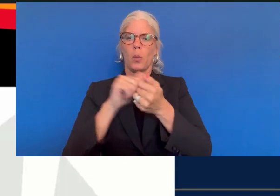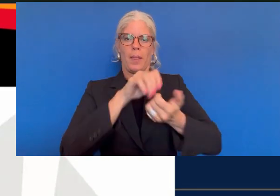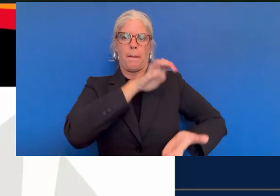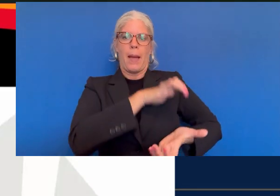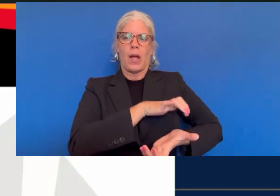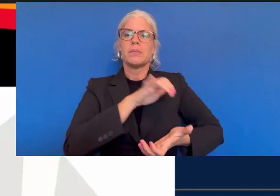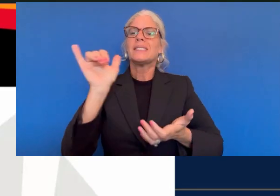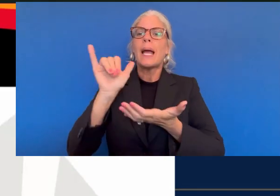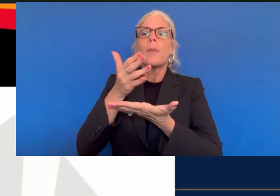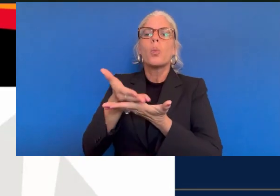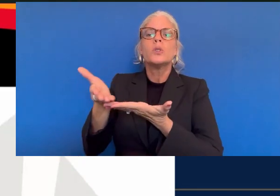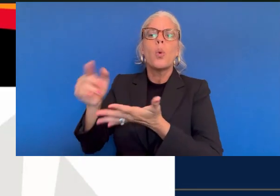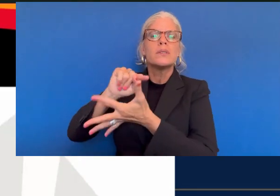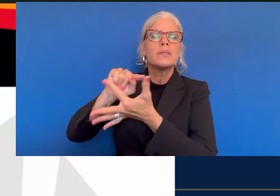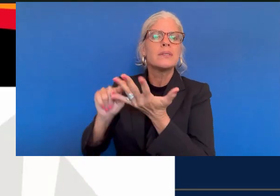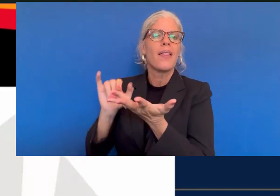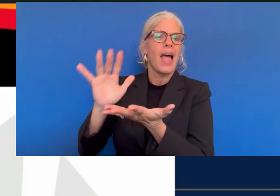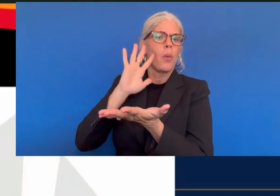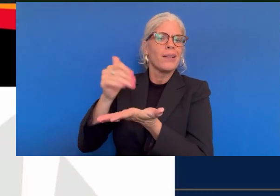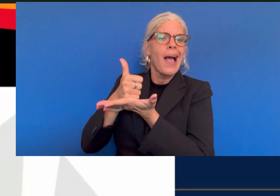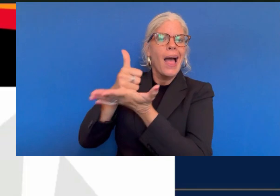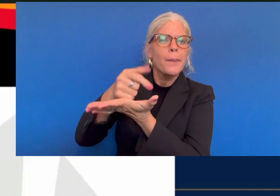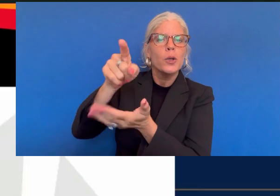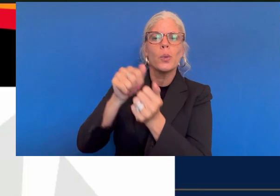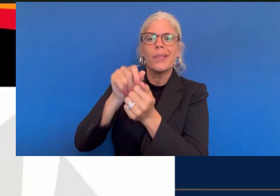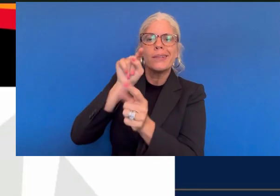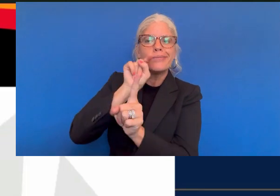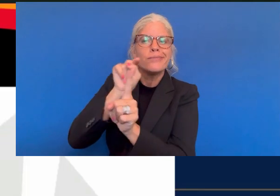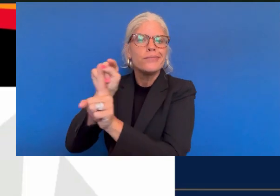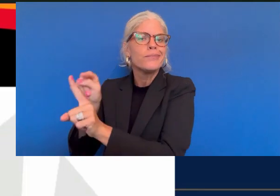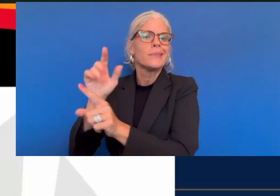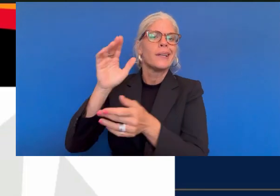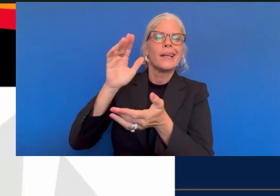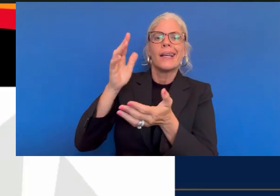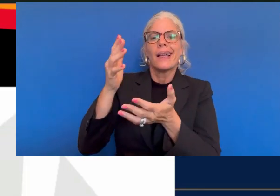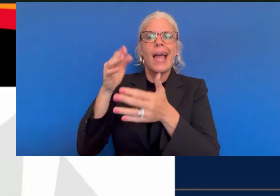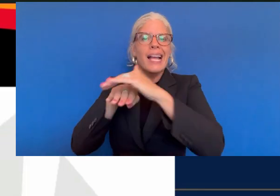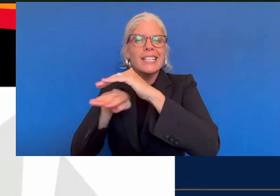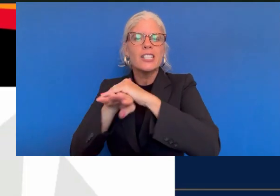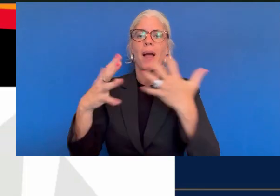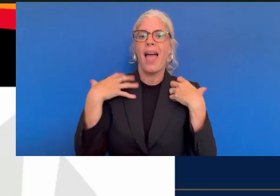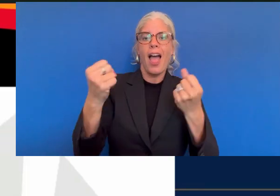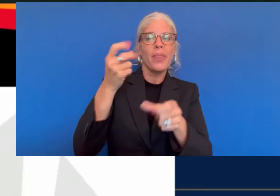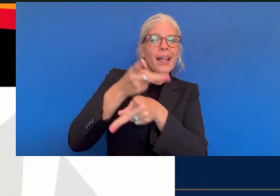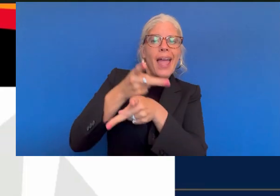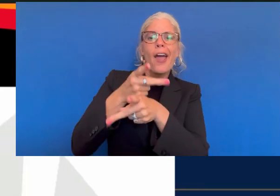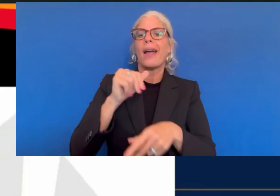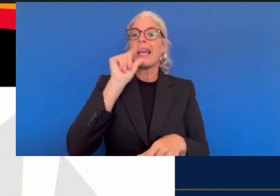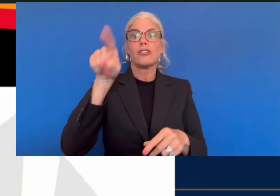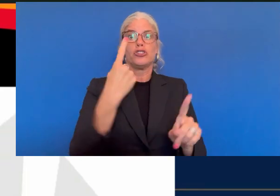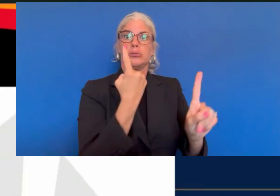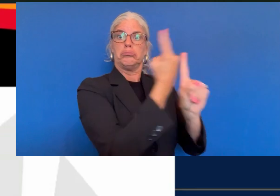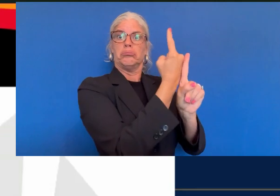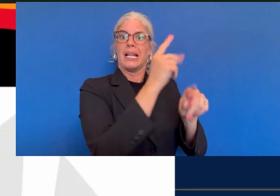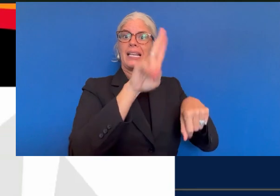well as a resource list that will give you resources regarding accessible healthcare, not just from the National Paralysis Resource